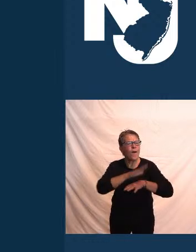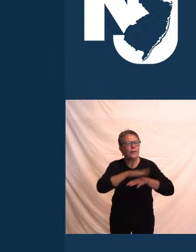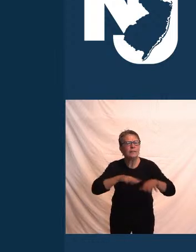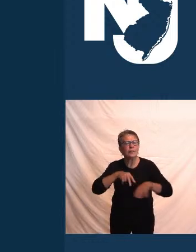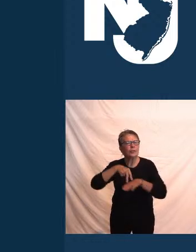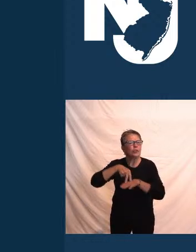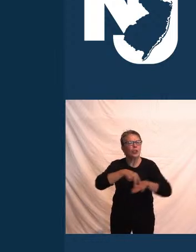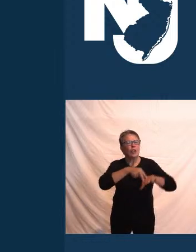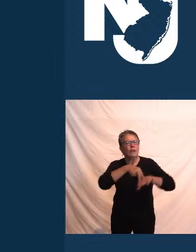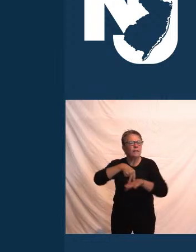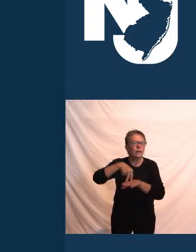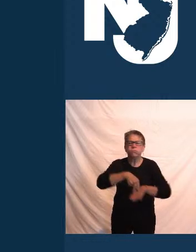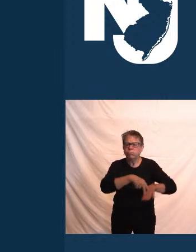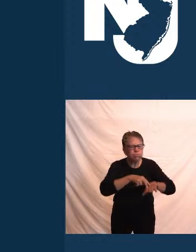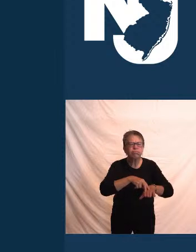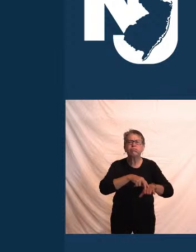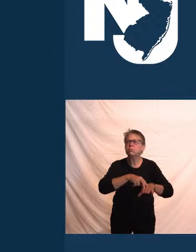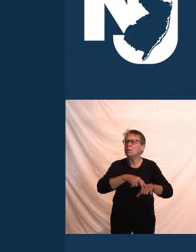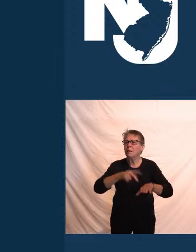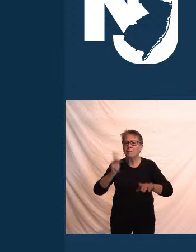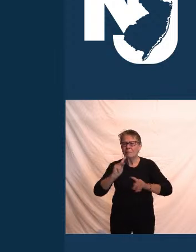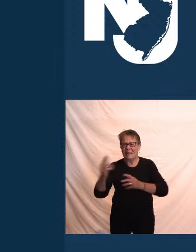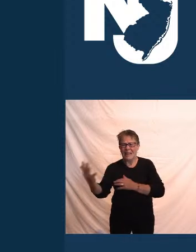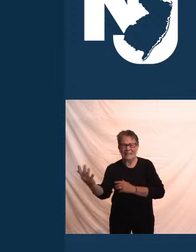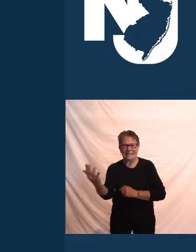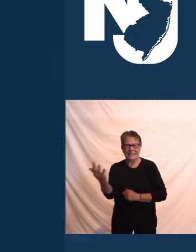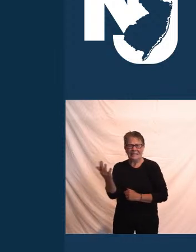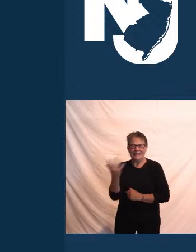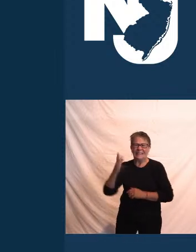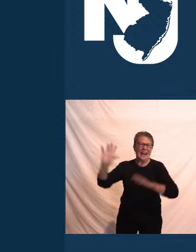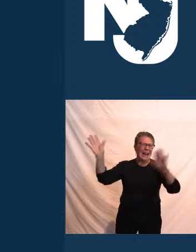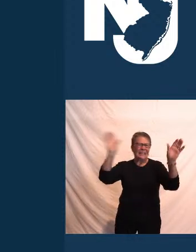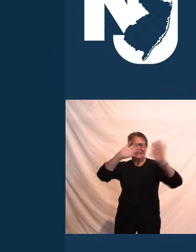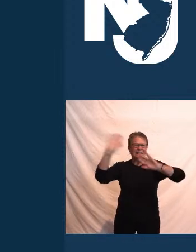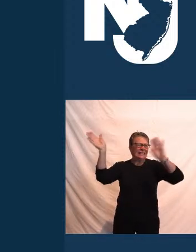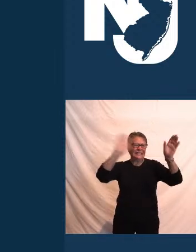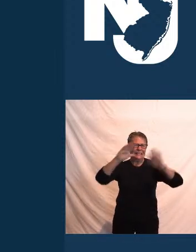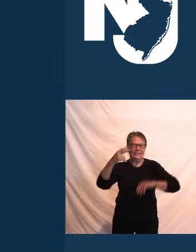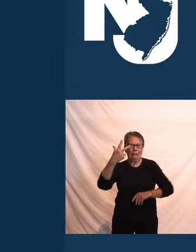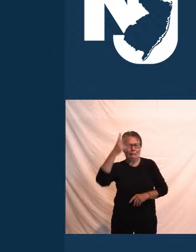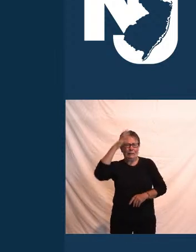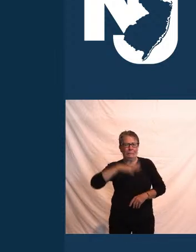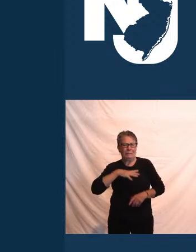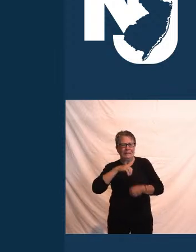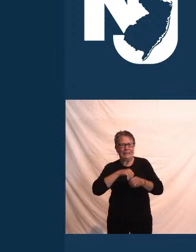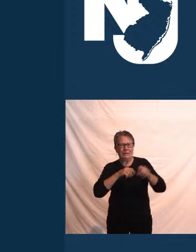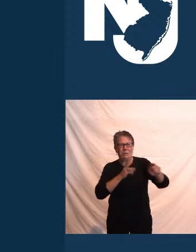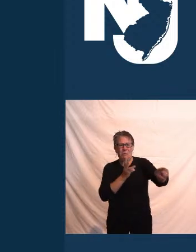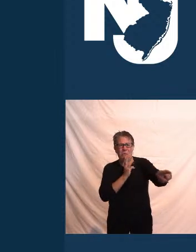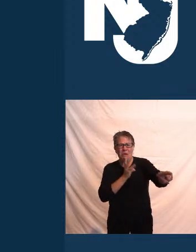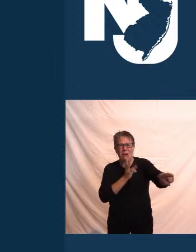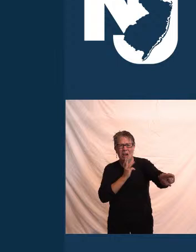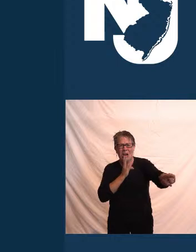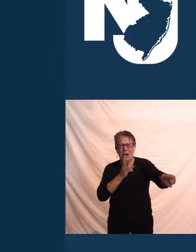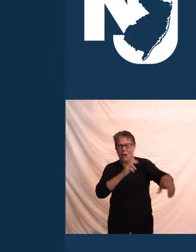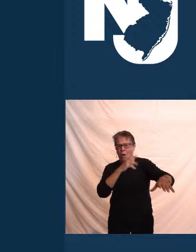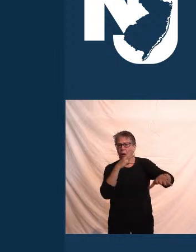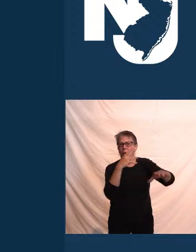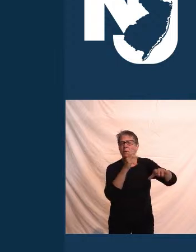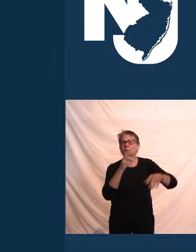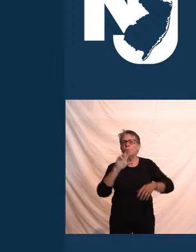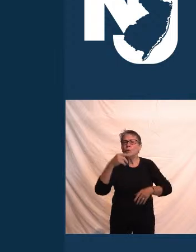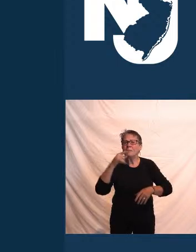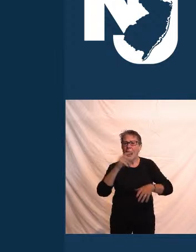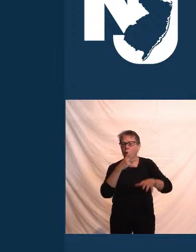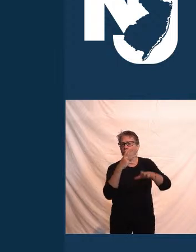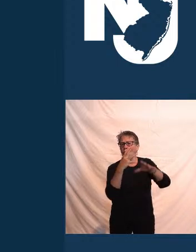board, Kayla dove back into the ocean and got herself out to where the 3 men were. And with them hanging